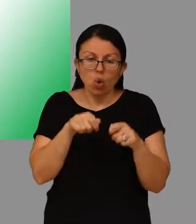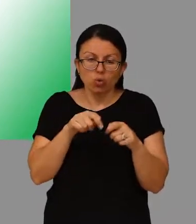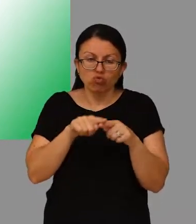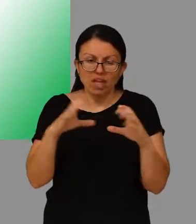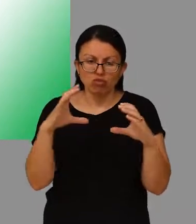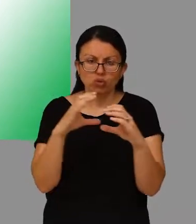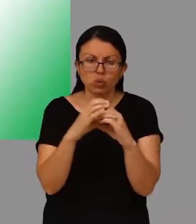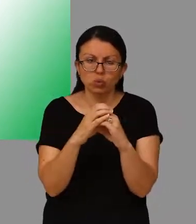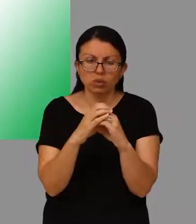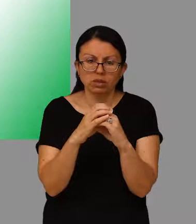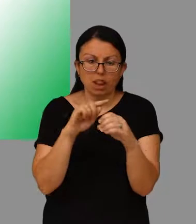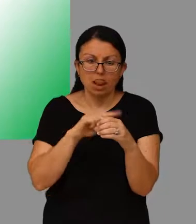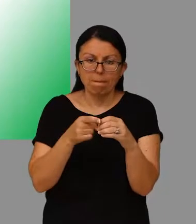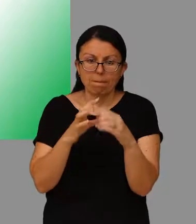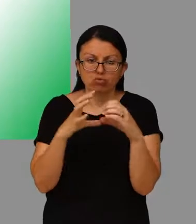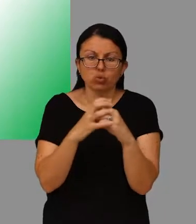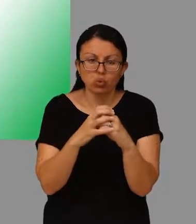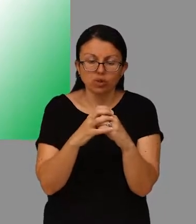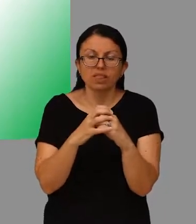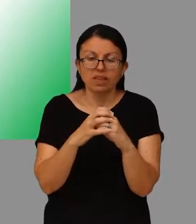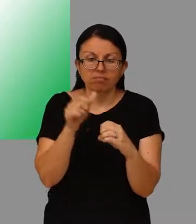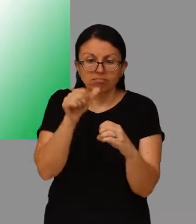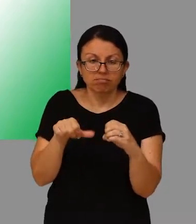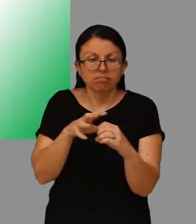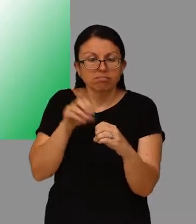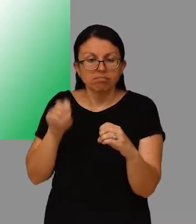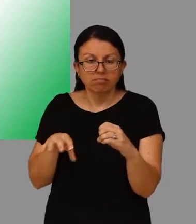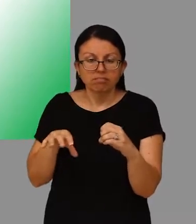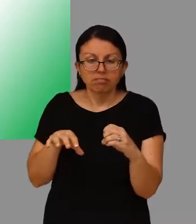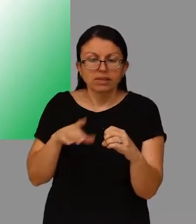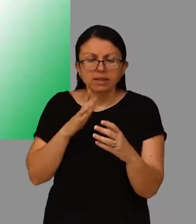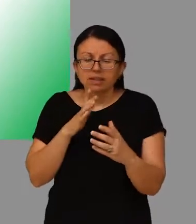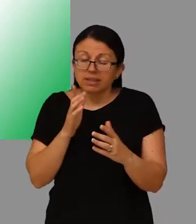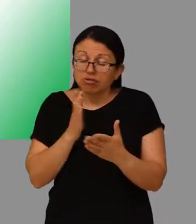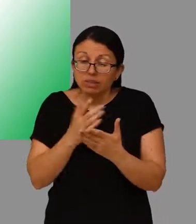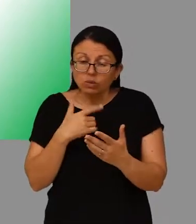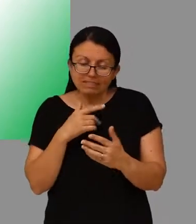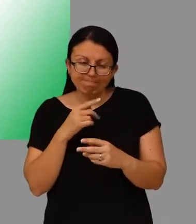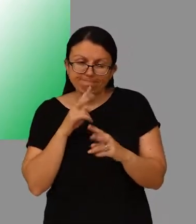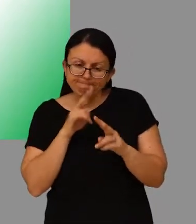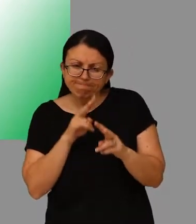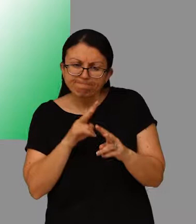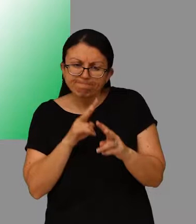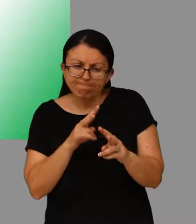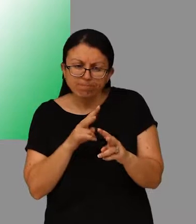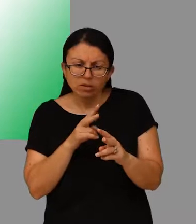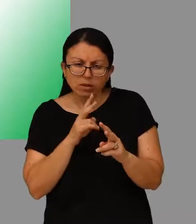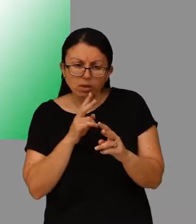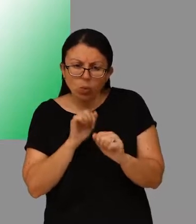it. Last but not least, we have what we call watch and wait, or active